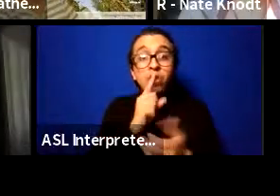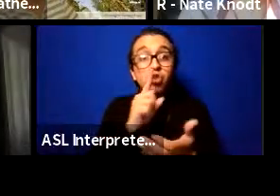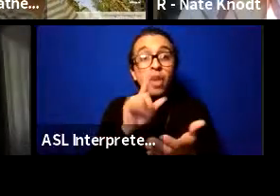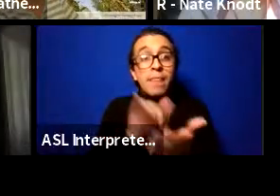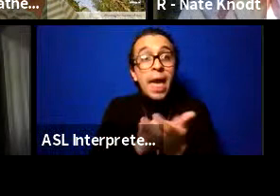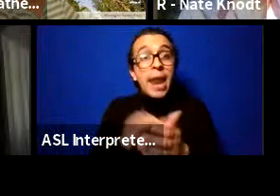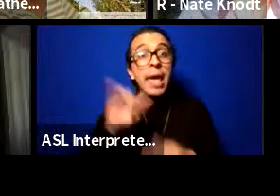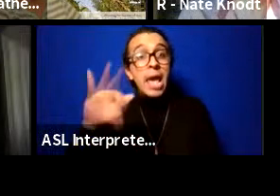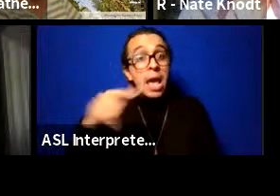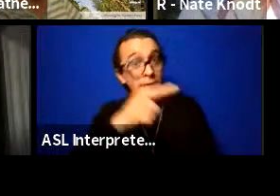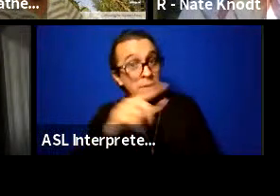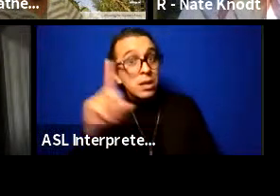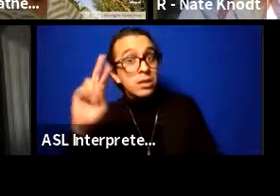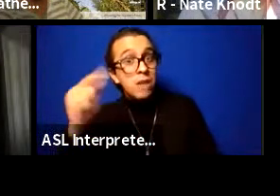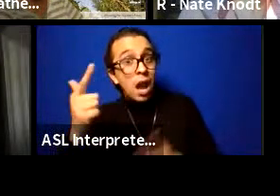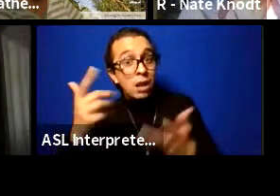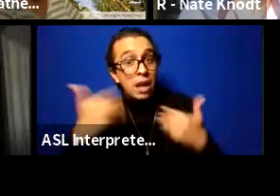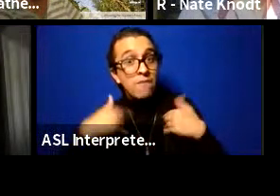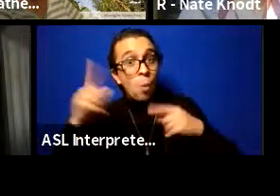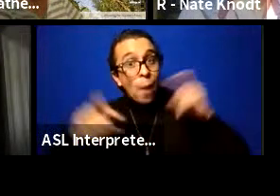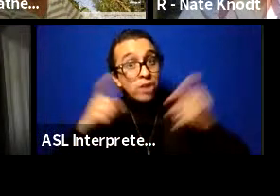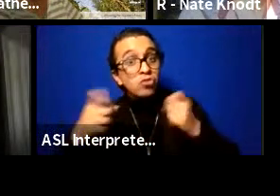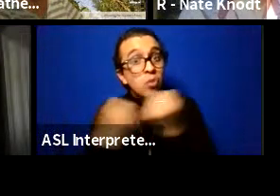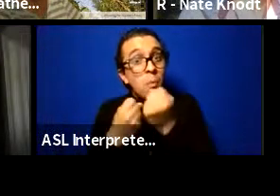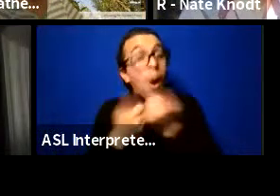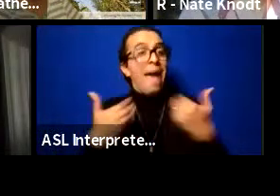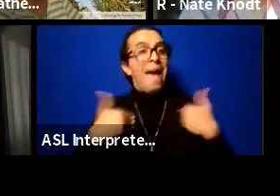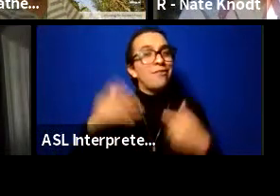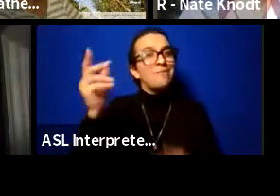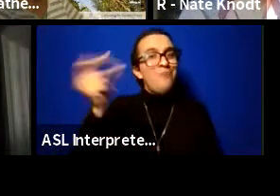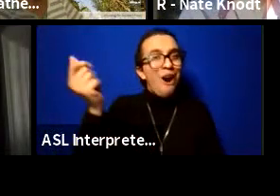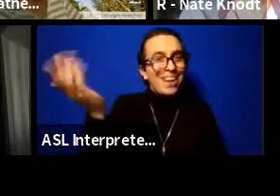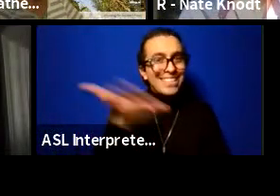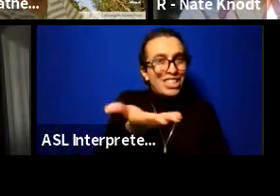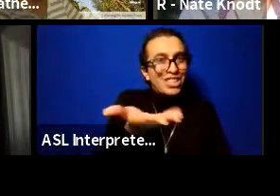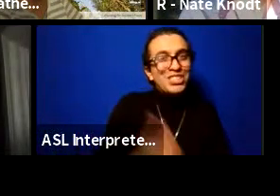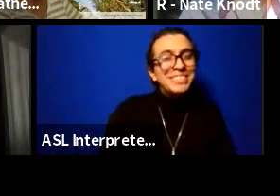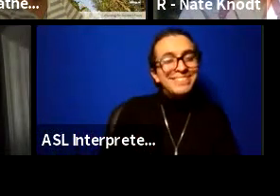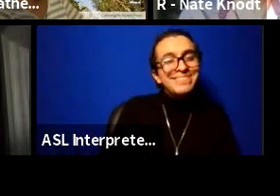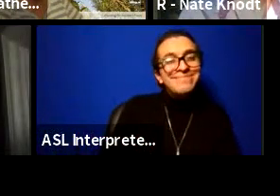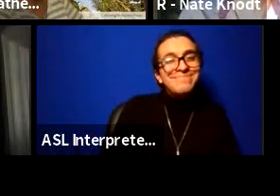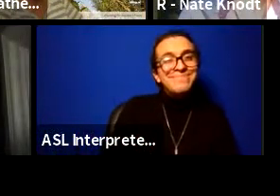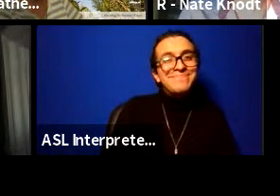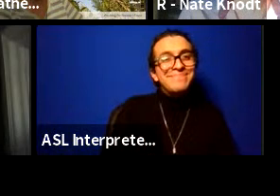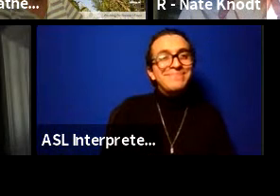any questions, Douglas, or you need support, Mark is here as well now.